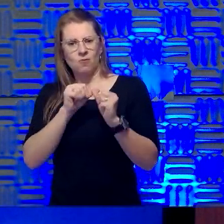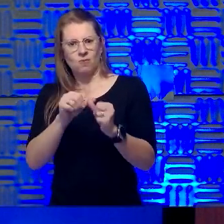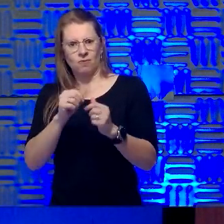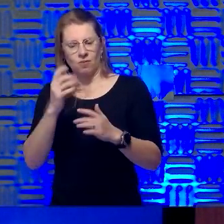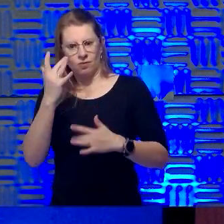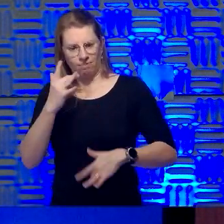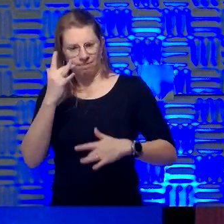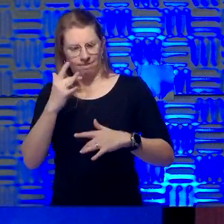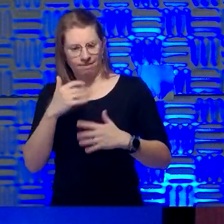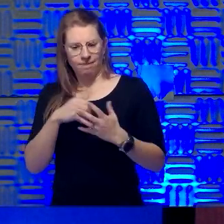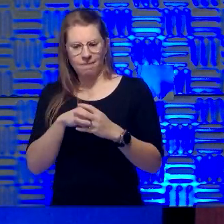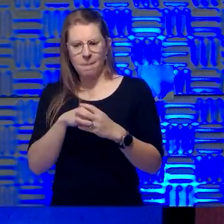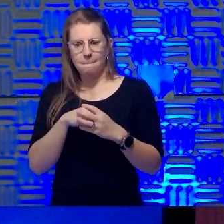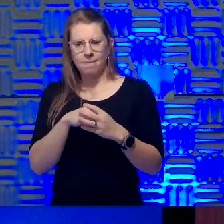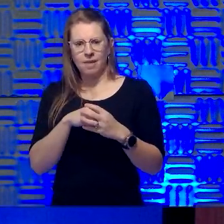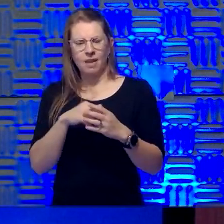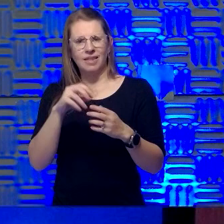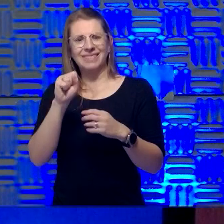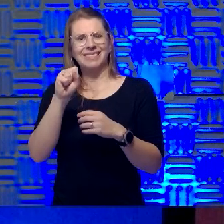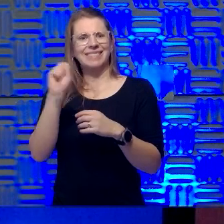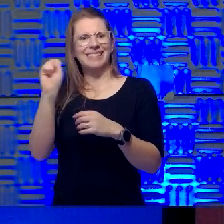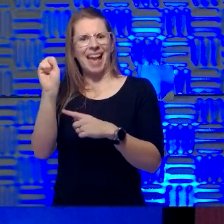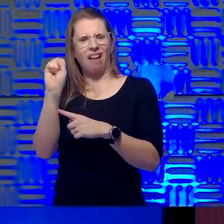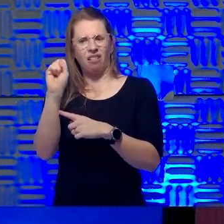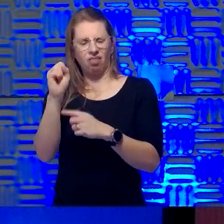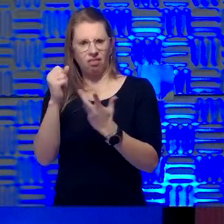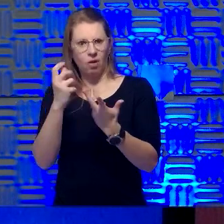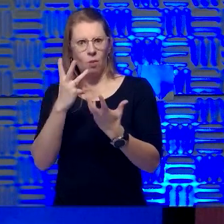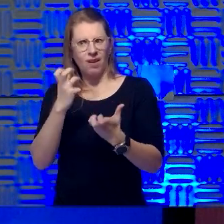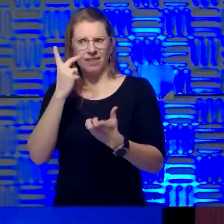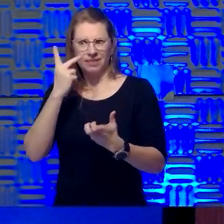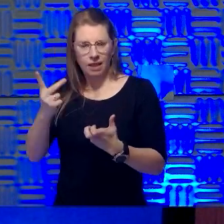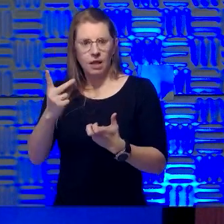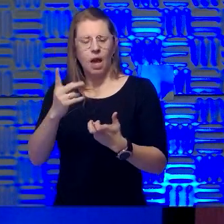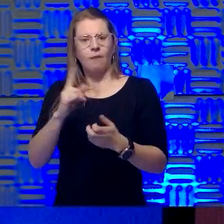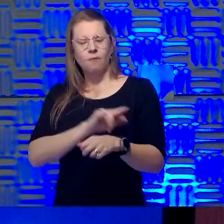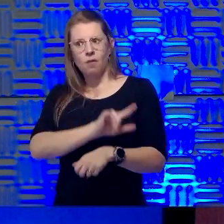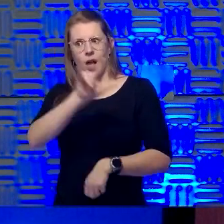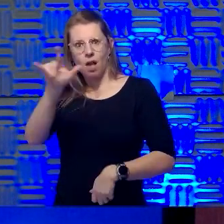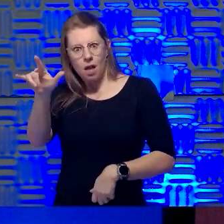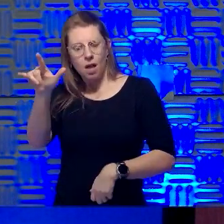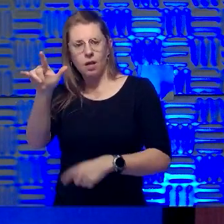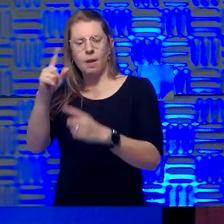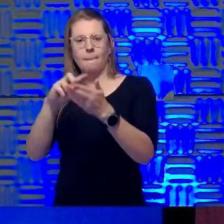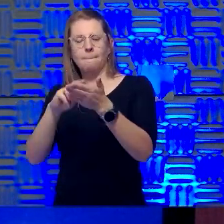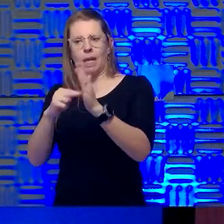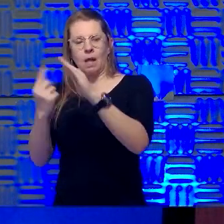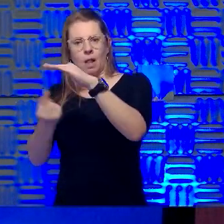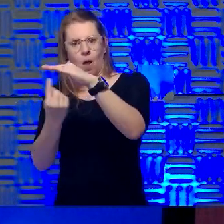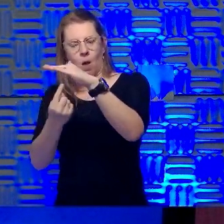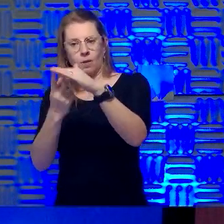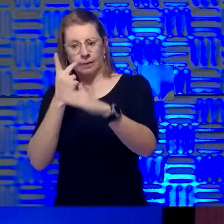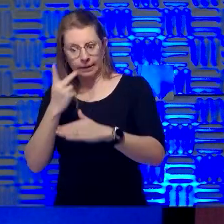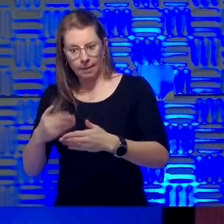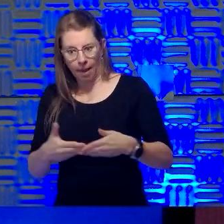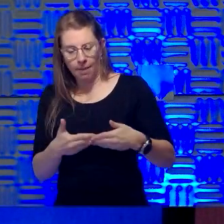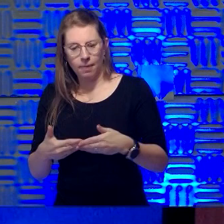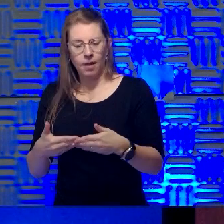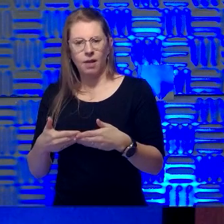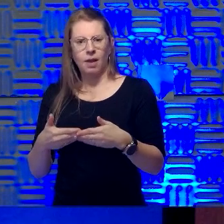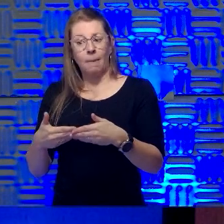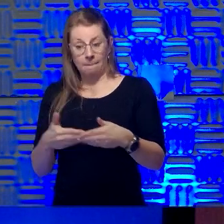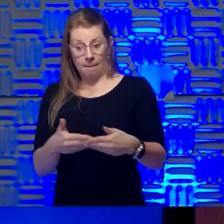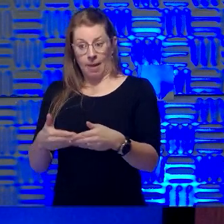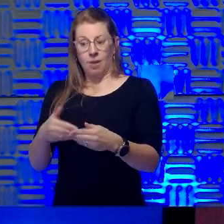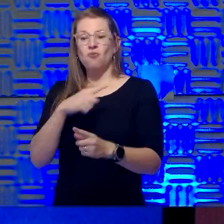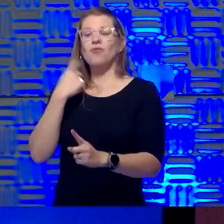do? How long do they wait? They're going to have to fly to get there. They're going to have to quarantine once they get there. Do they see the baby? Now, the baby's not the person who's going to